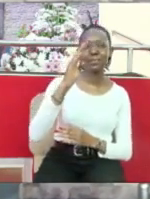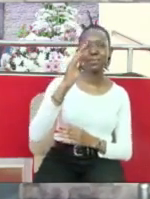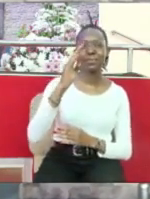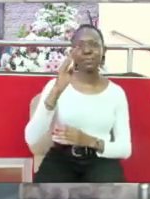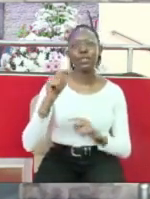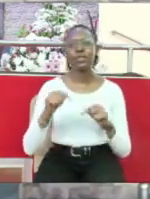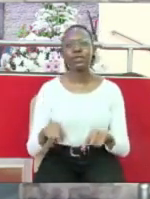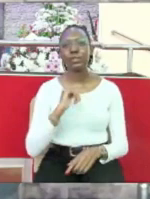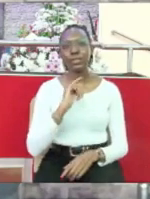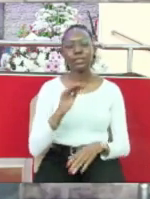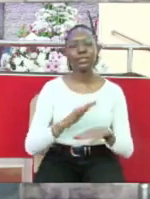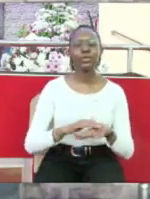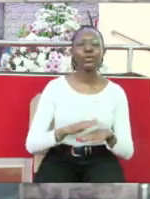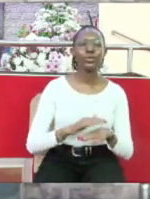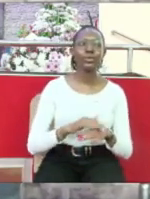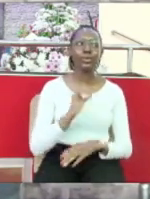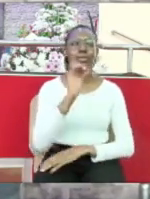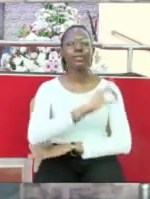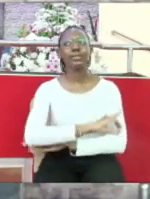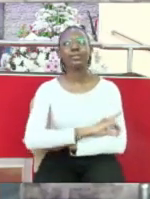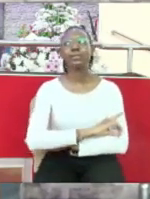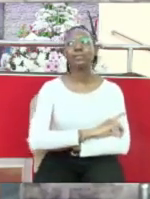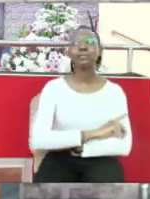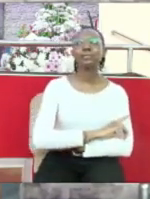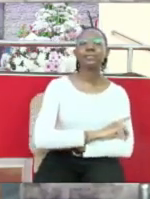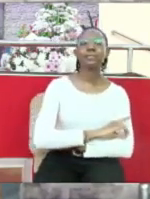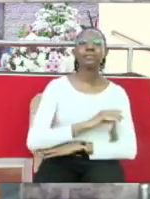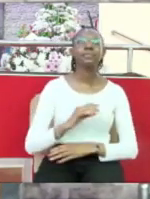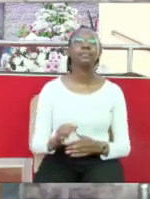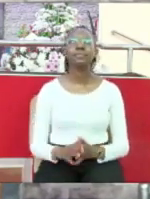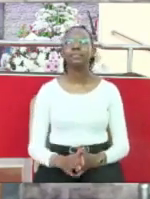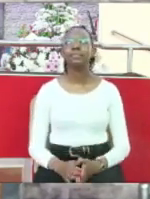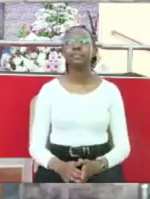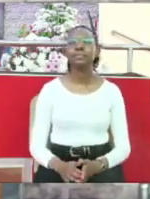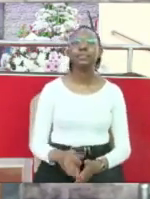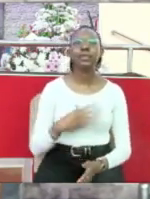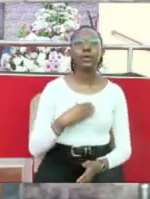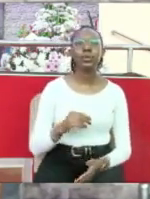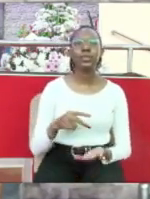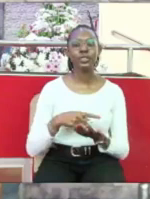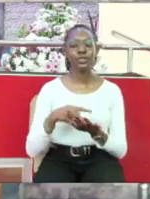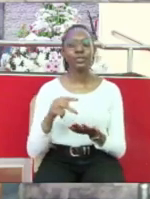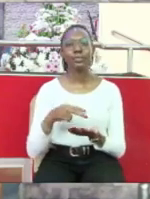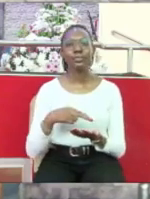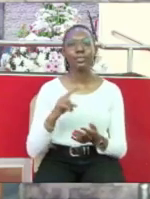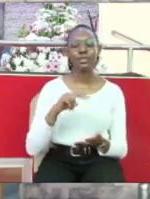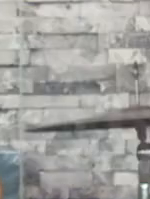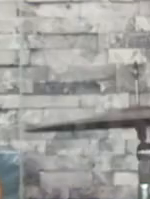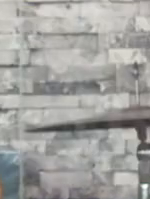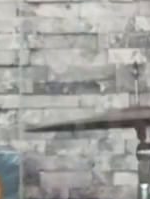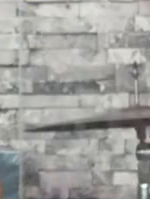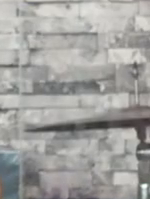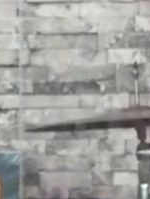very blessed day. Siku ambayo ni ya baraka. Hallelujah. Hallelujah. I want to read a couple of verses. Taka kusoma